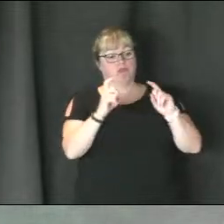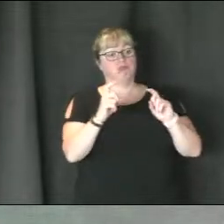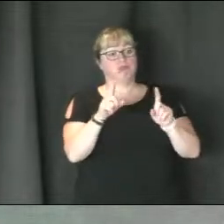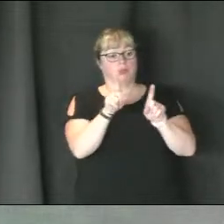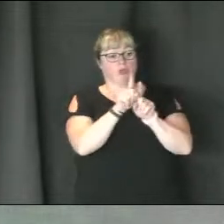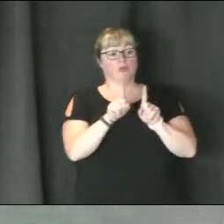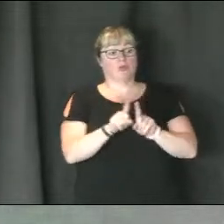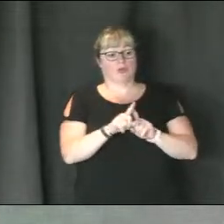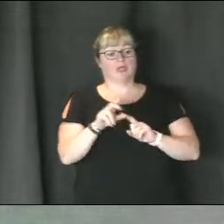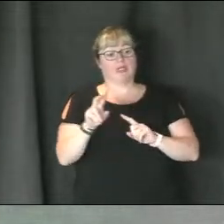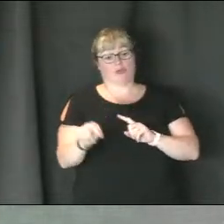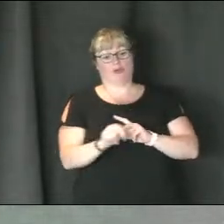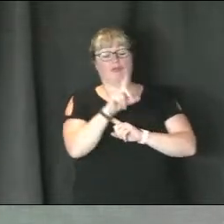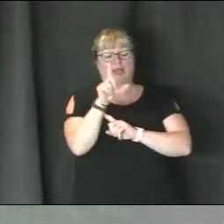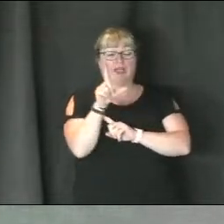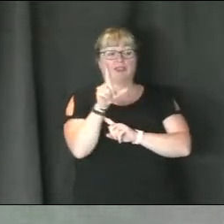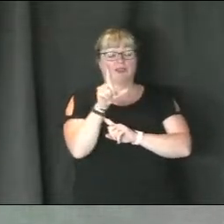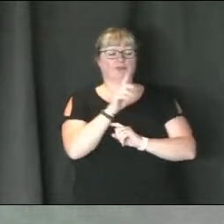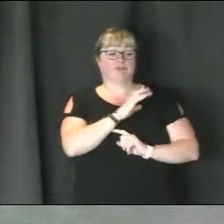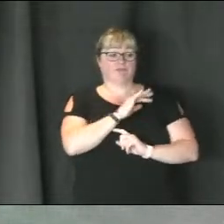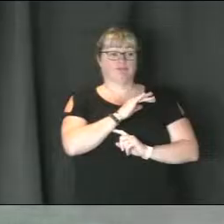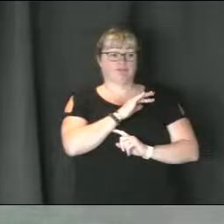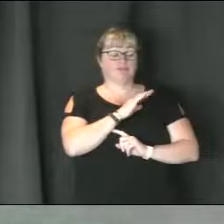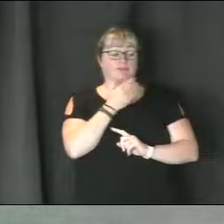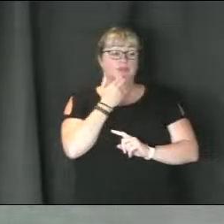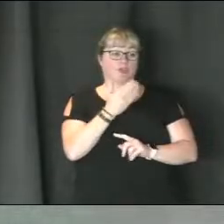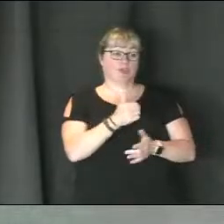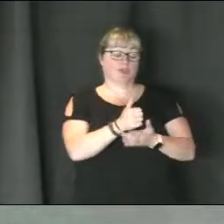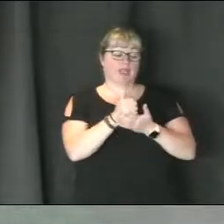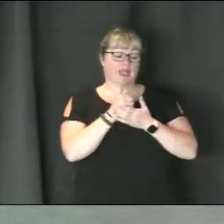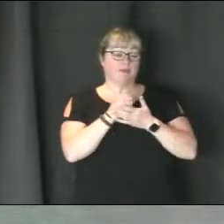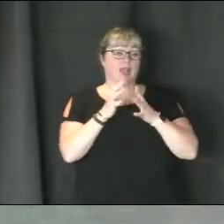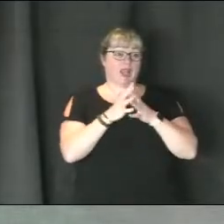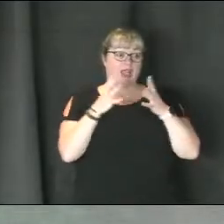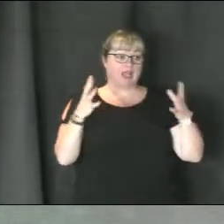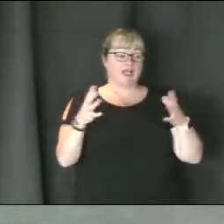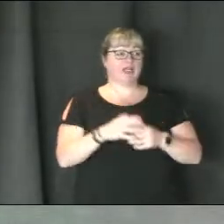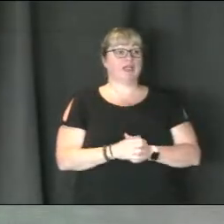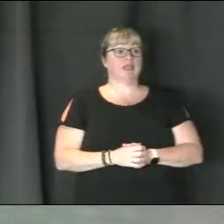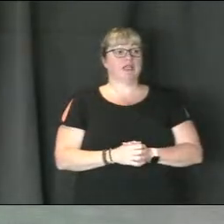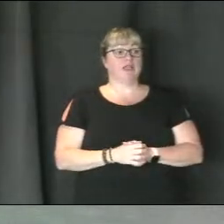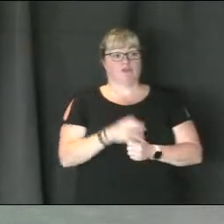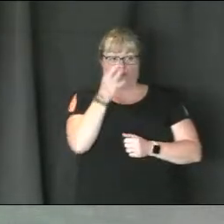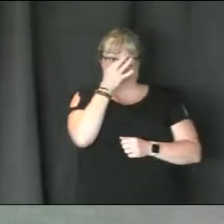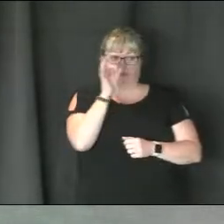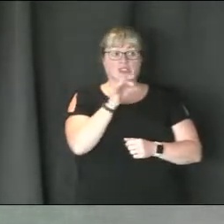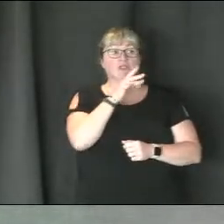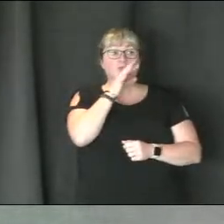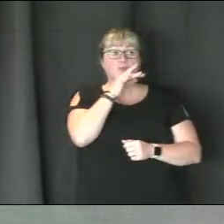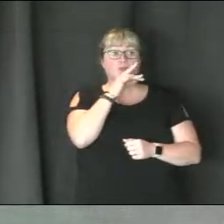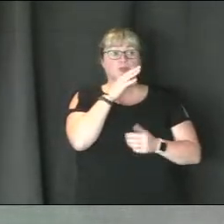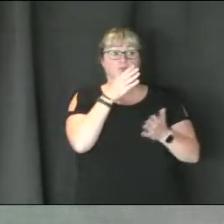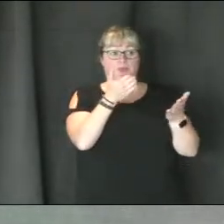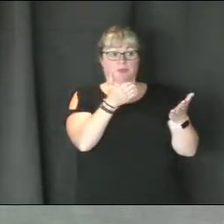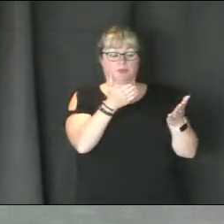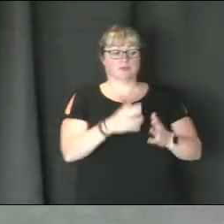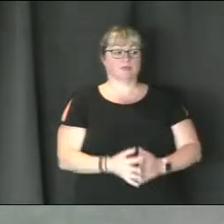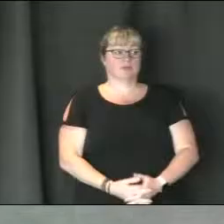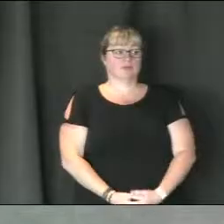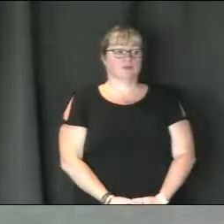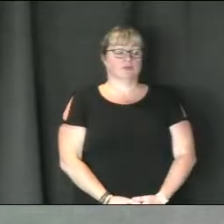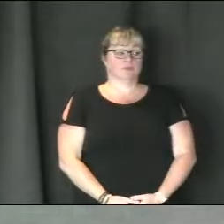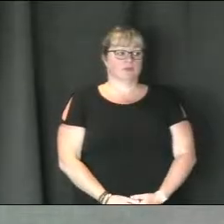this great province of Newfoundland and Labrador. Je tiens tout d'abord à profiter de cette occasion